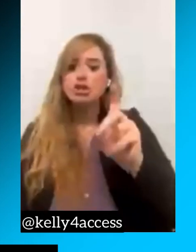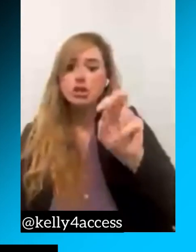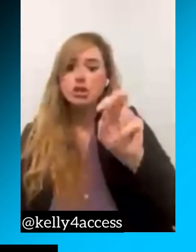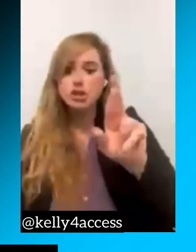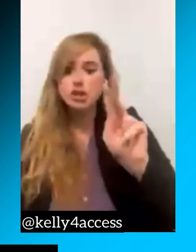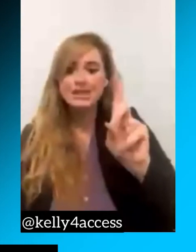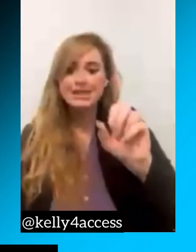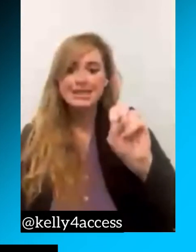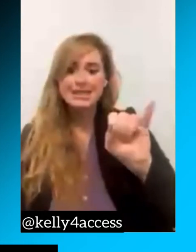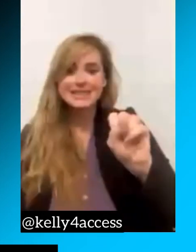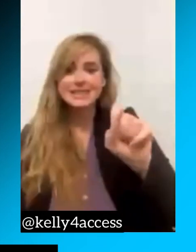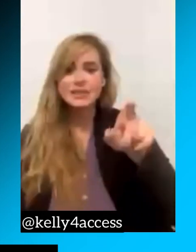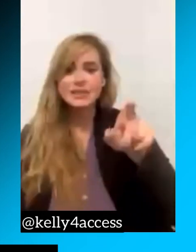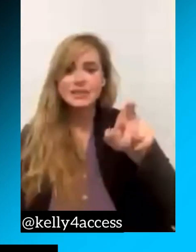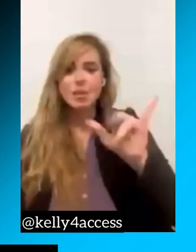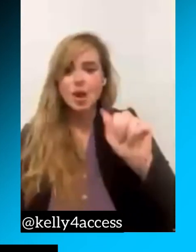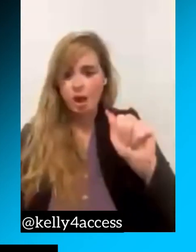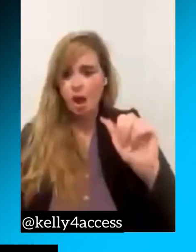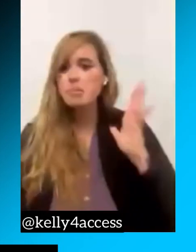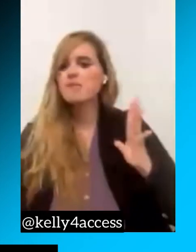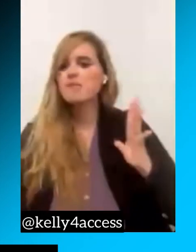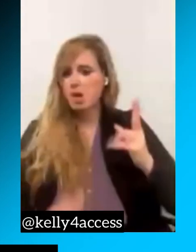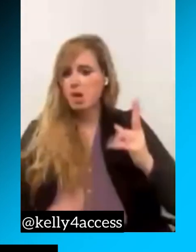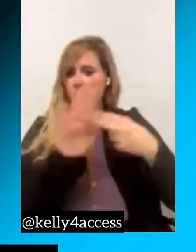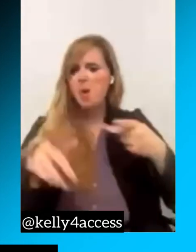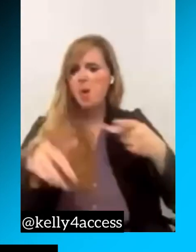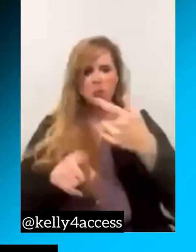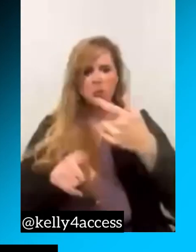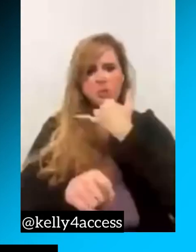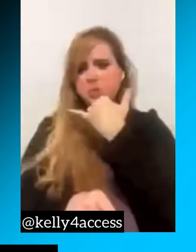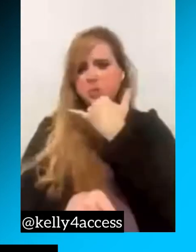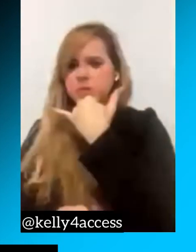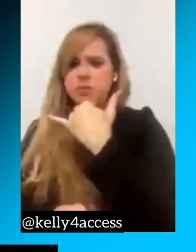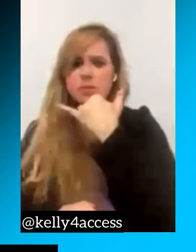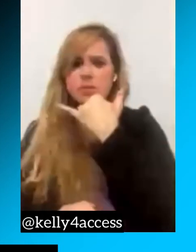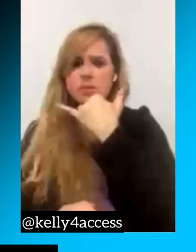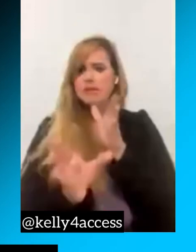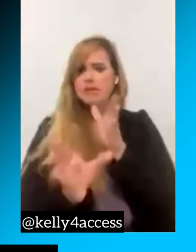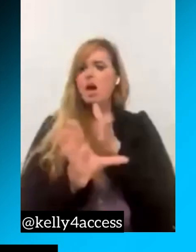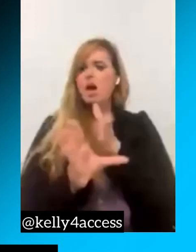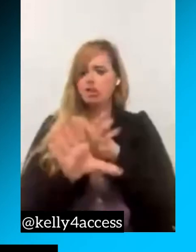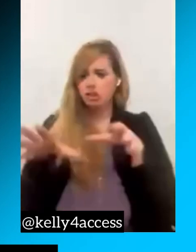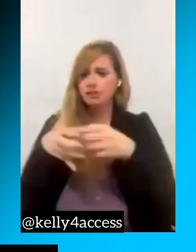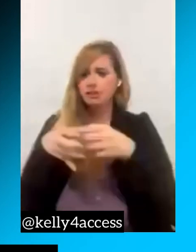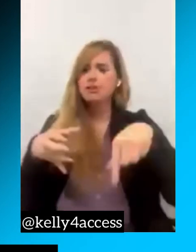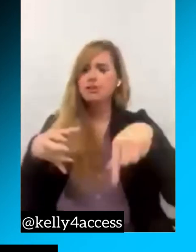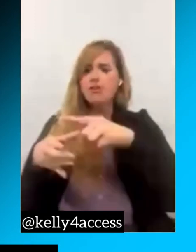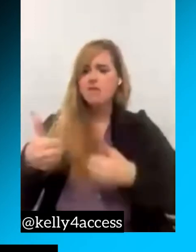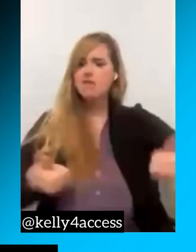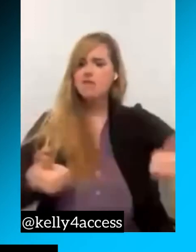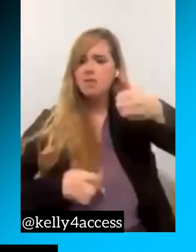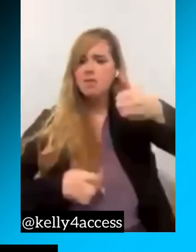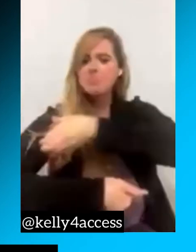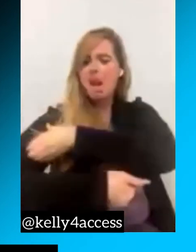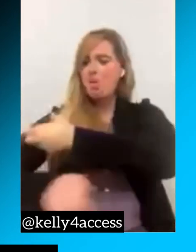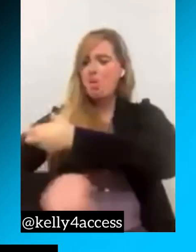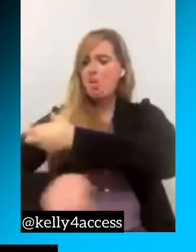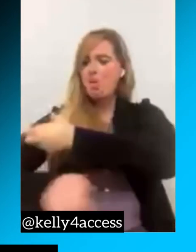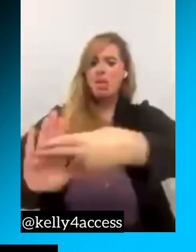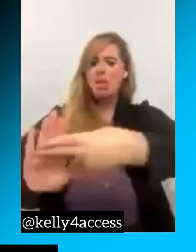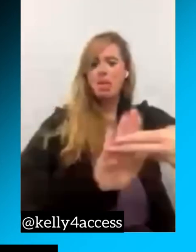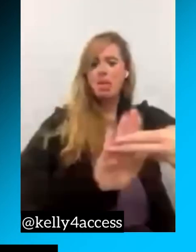use. But they basically held the position of power to label what's a sickness or a